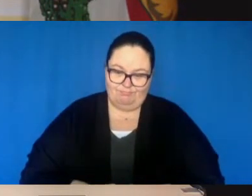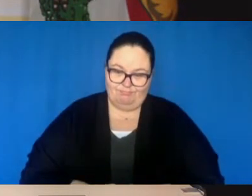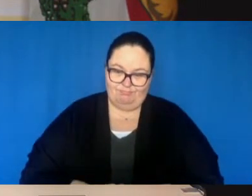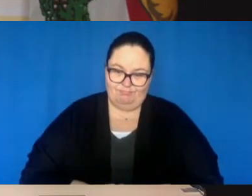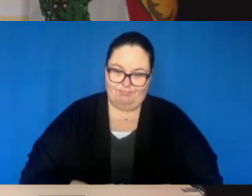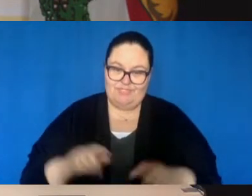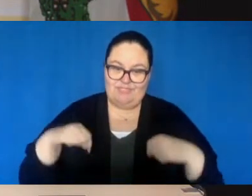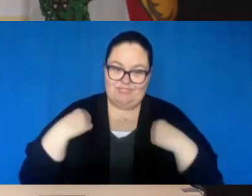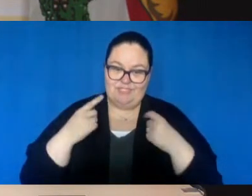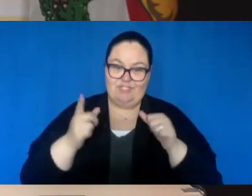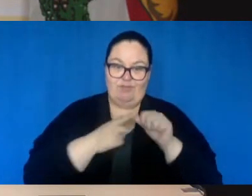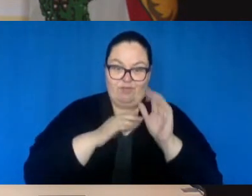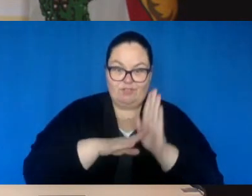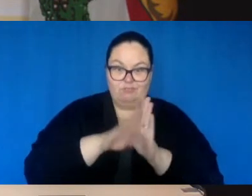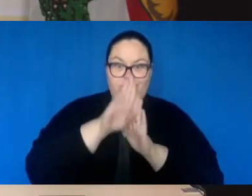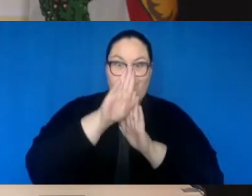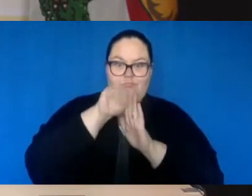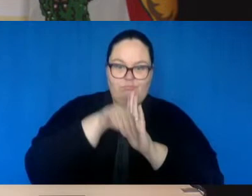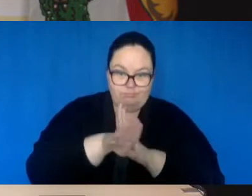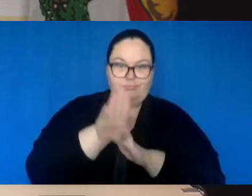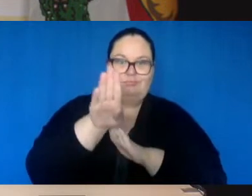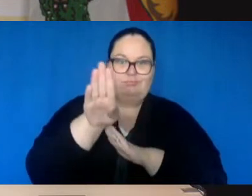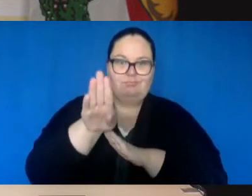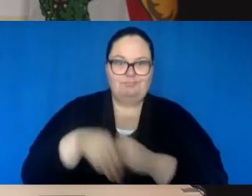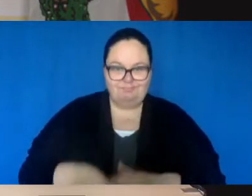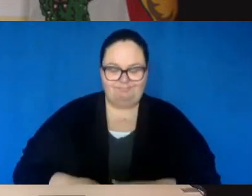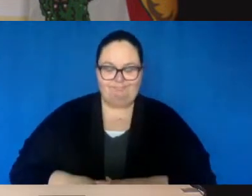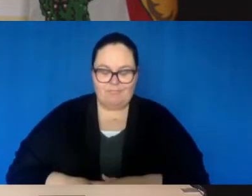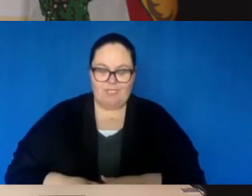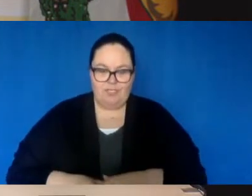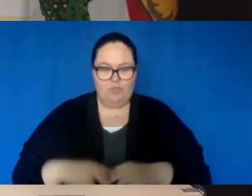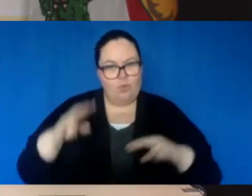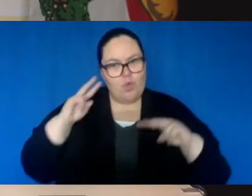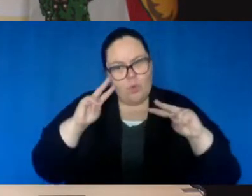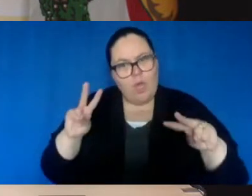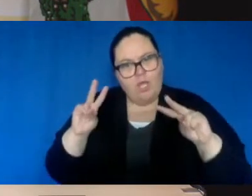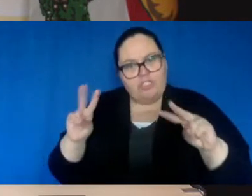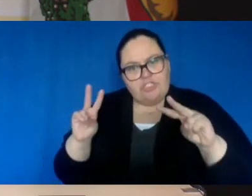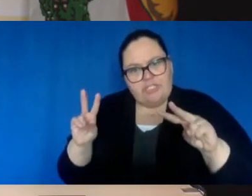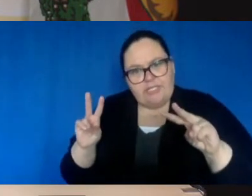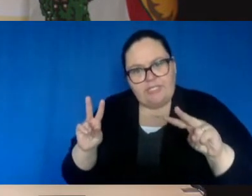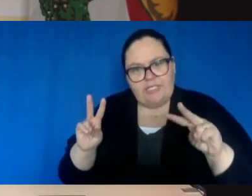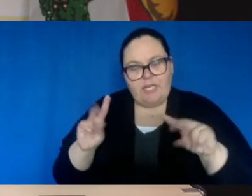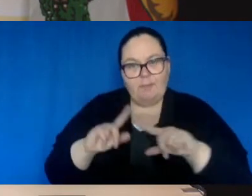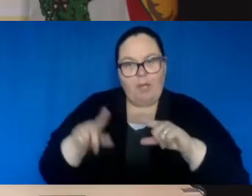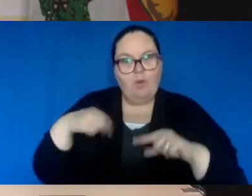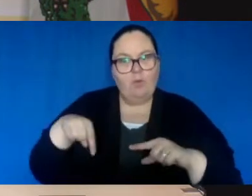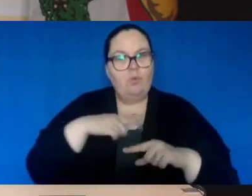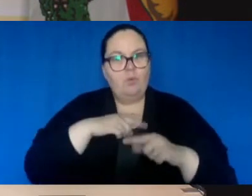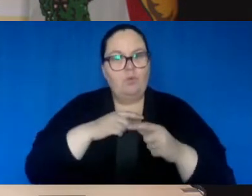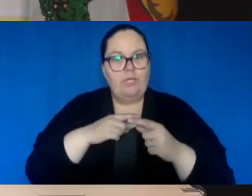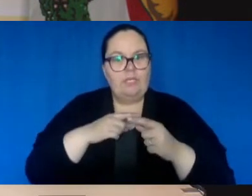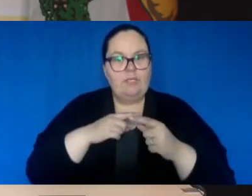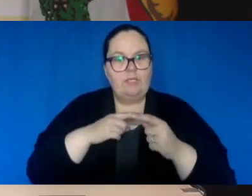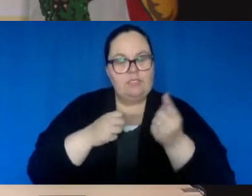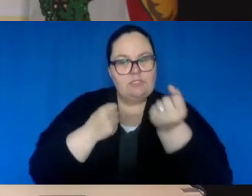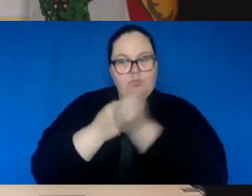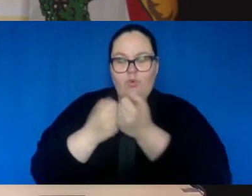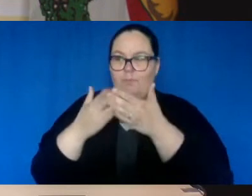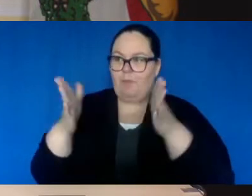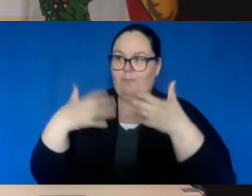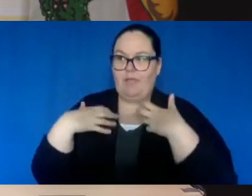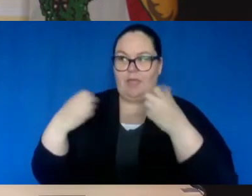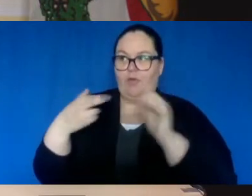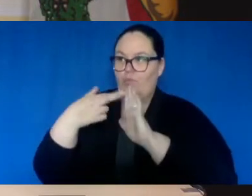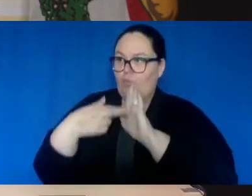So we need to keep a close eye on, and we're very much in support of the public health measures